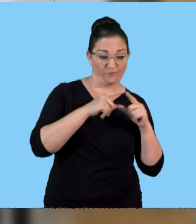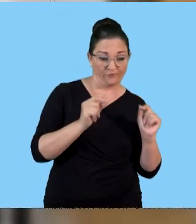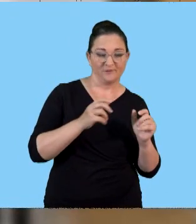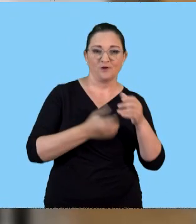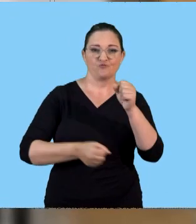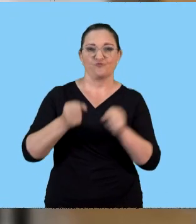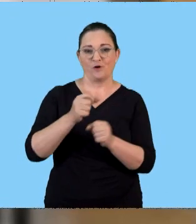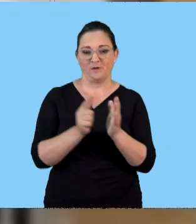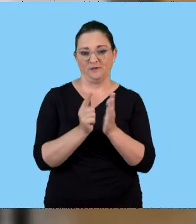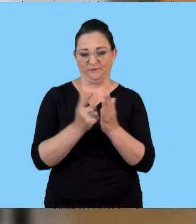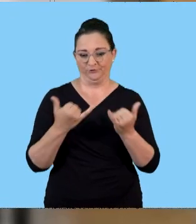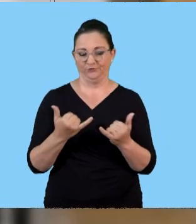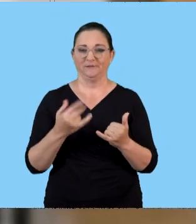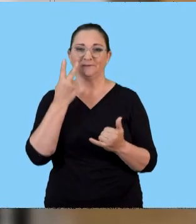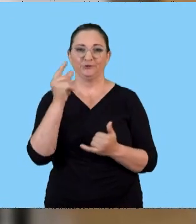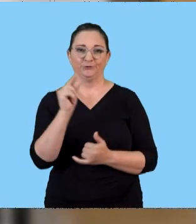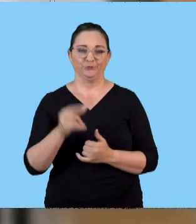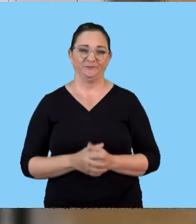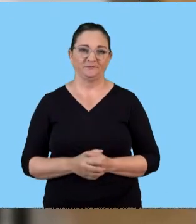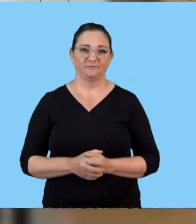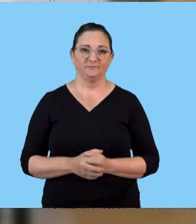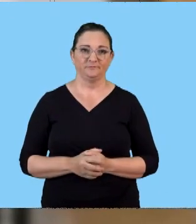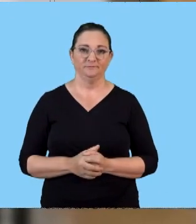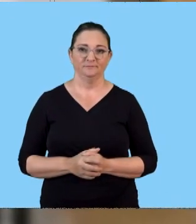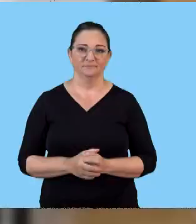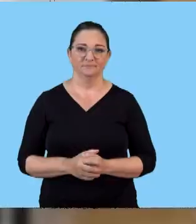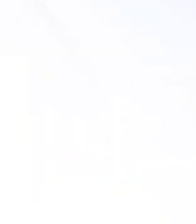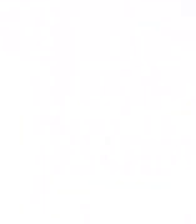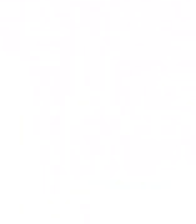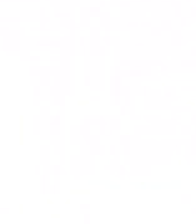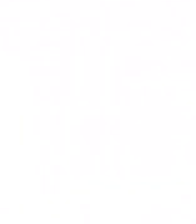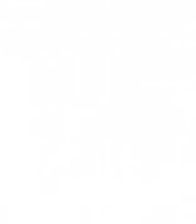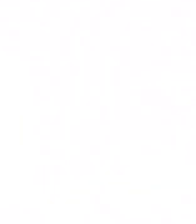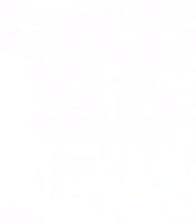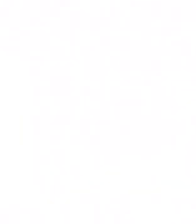advert break, we will wrap up today's lesson. See you after the break.